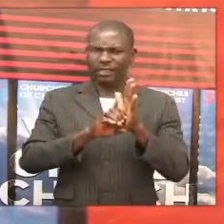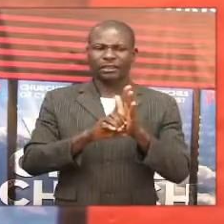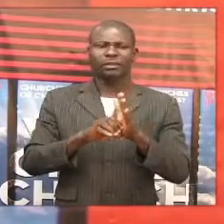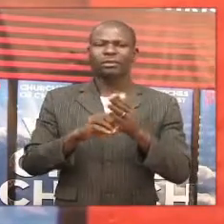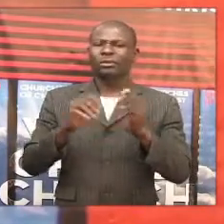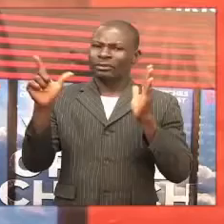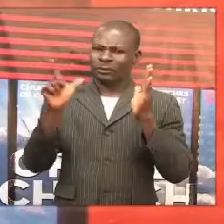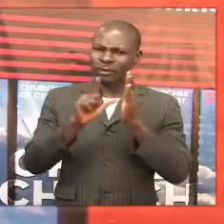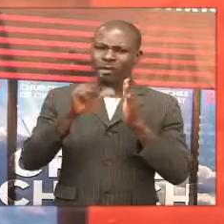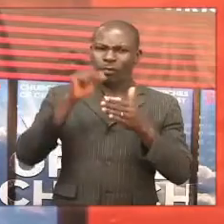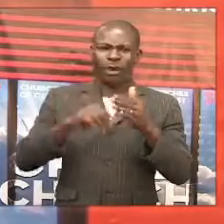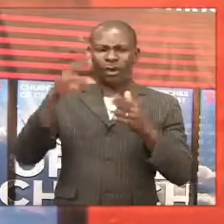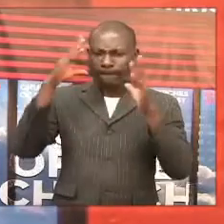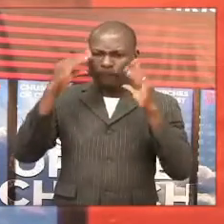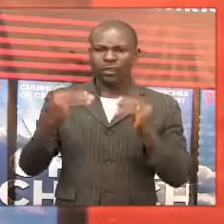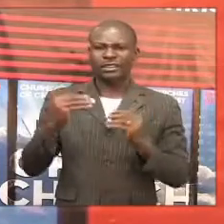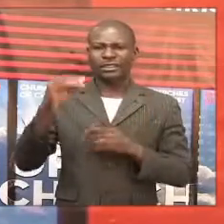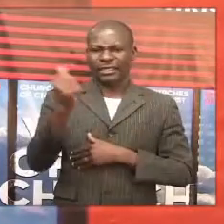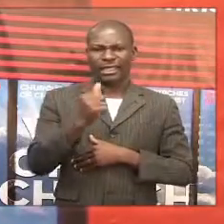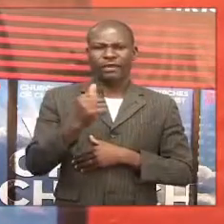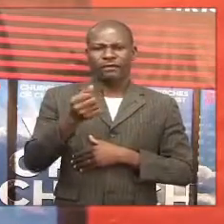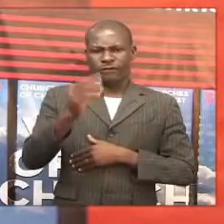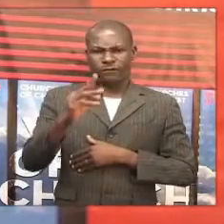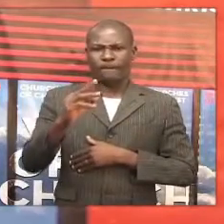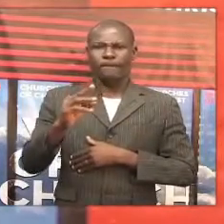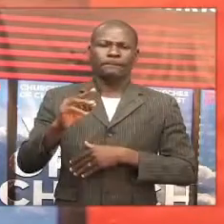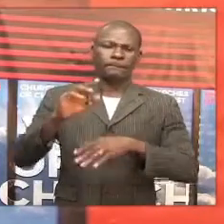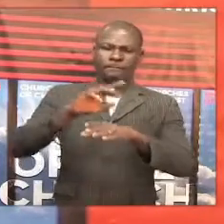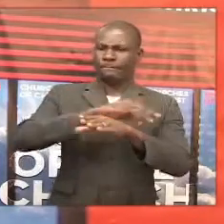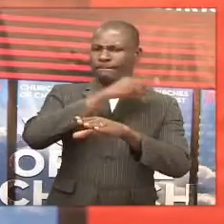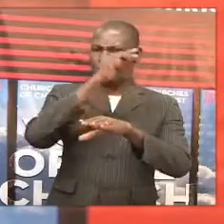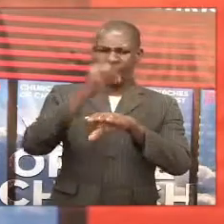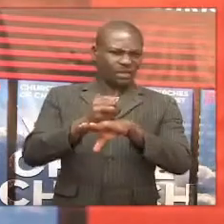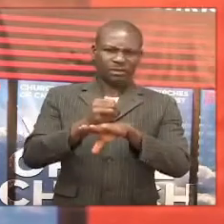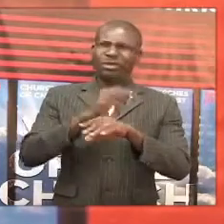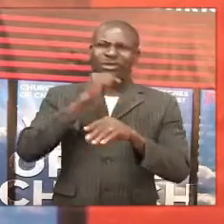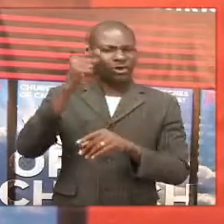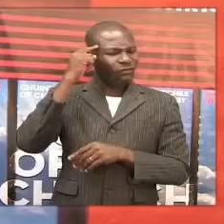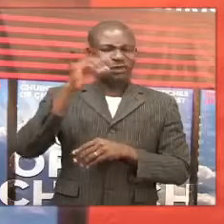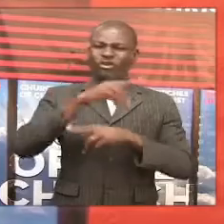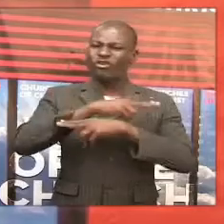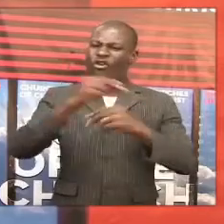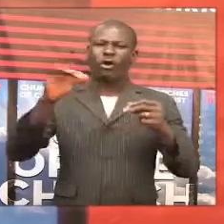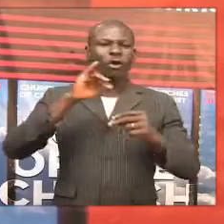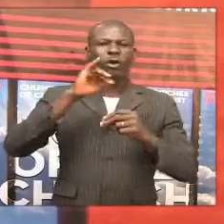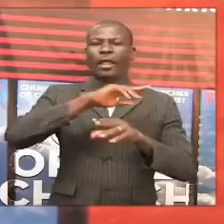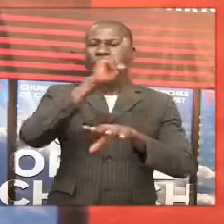e kwaje ye wo bepo Sinai e so no wan kwaje emransem du anfa nkomo oman bia apart from oman